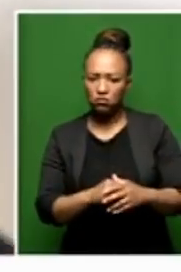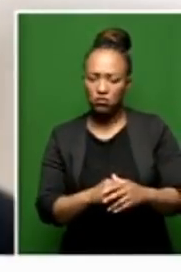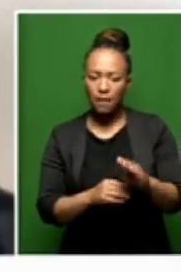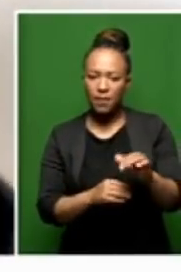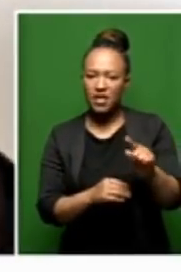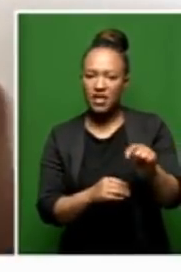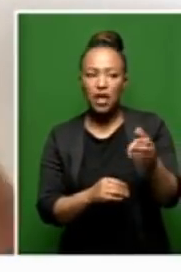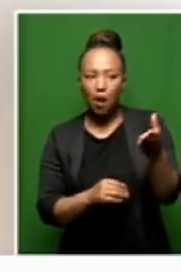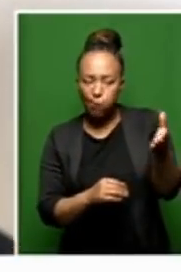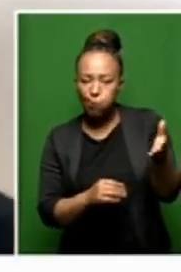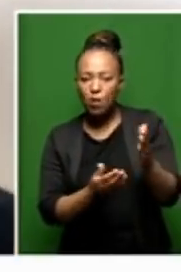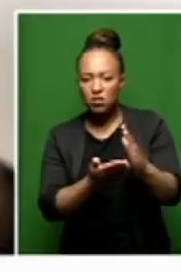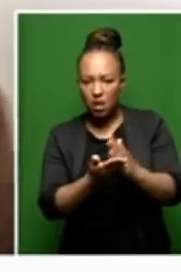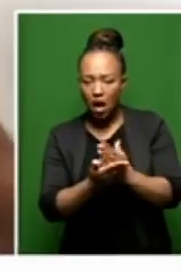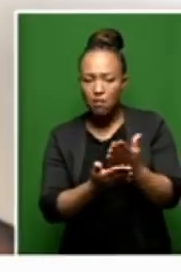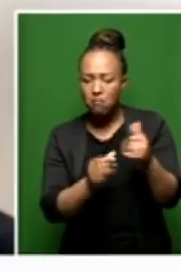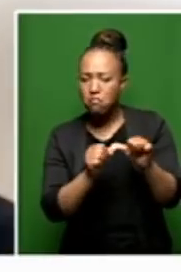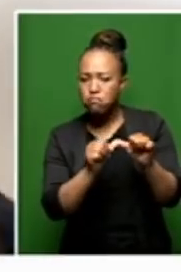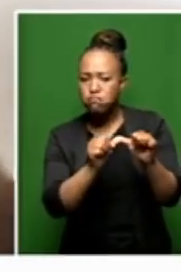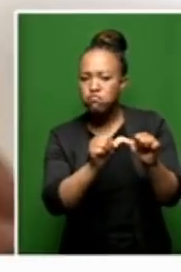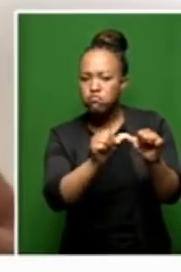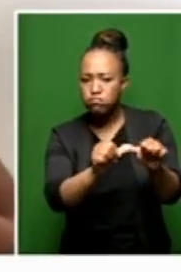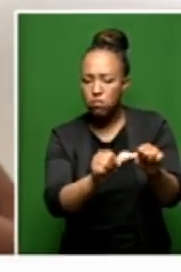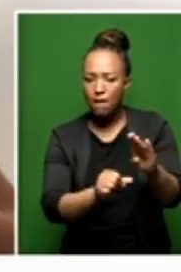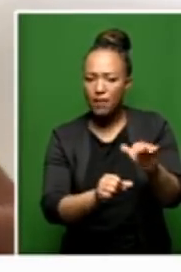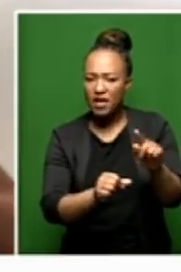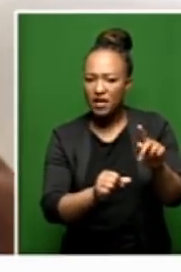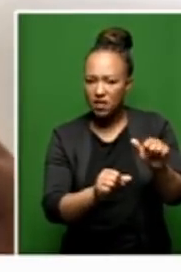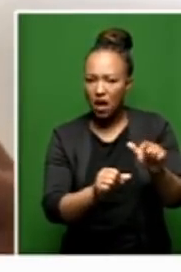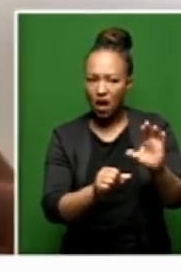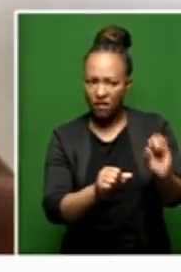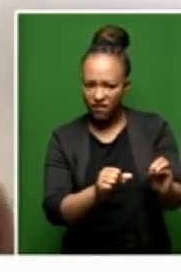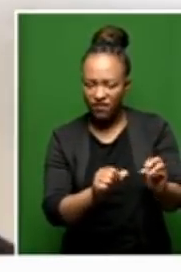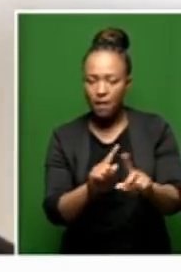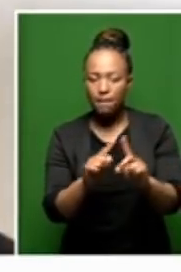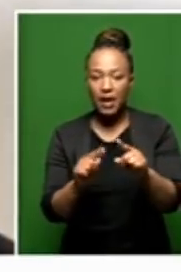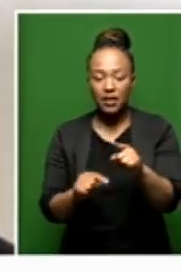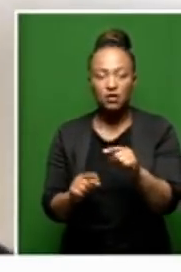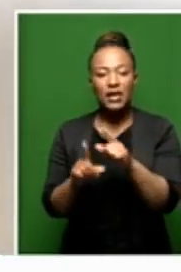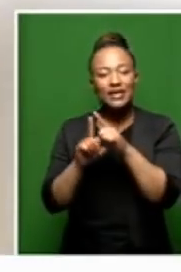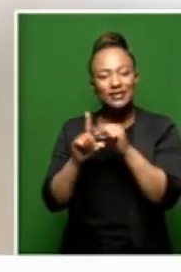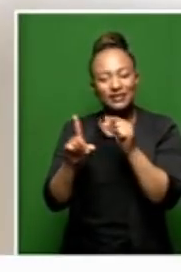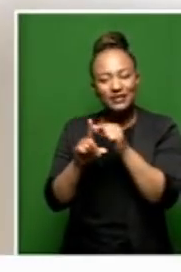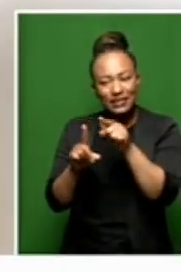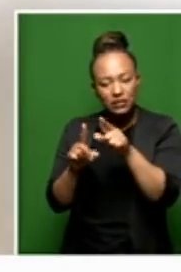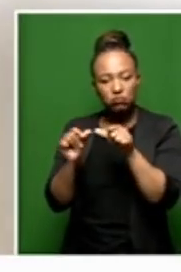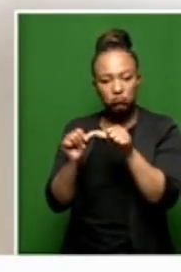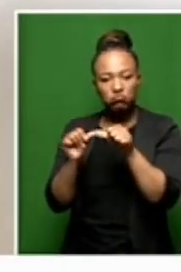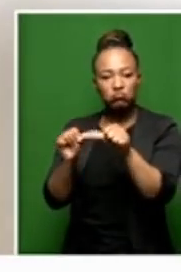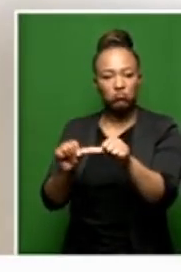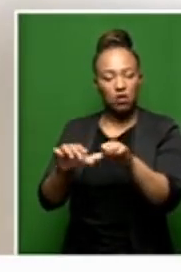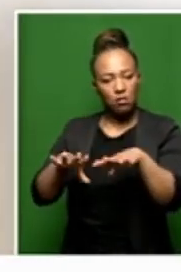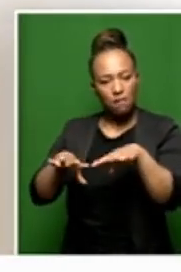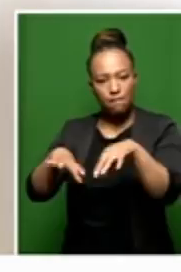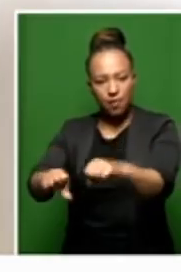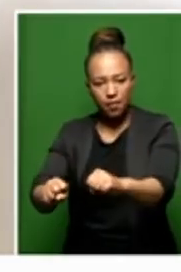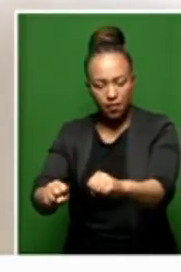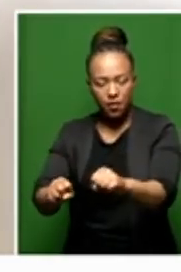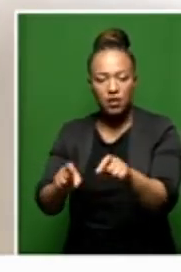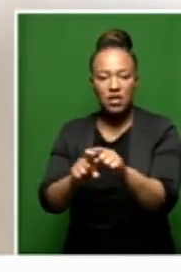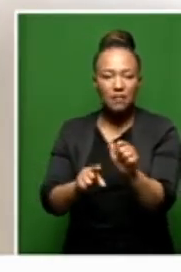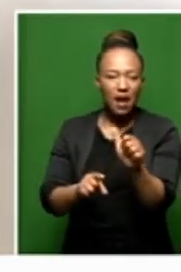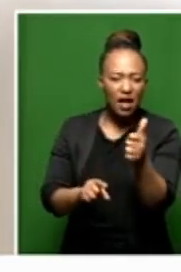remained, some of the infections did remain continuing with the Beta variant, but Delta took over. We also have other small variants